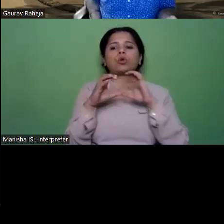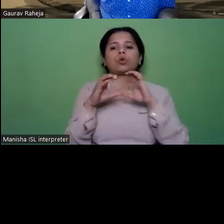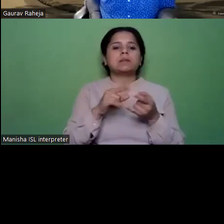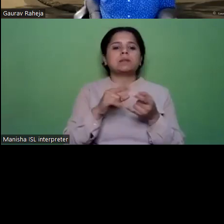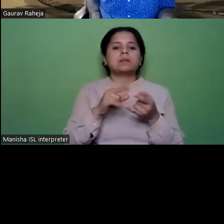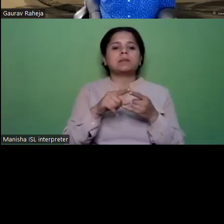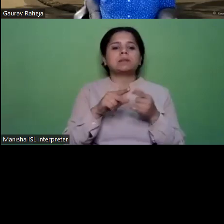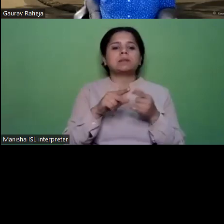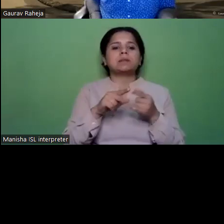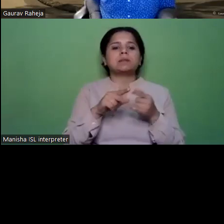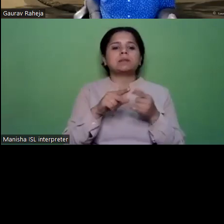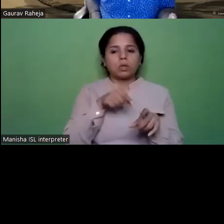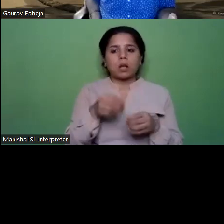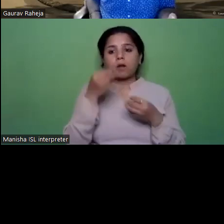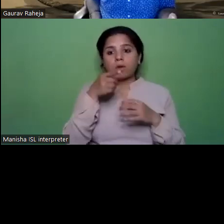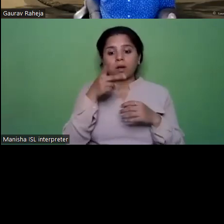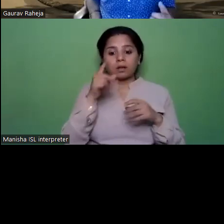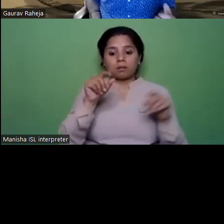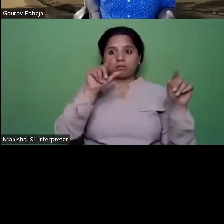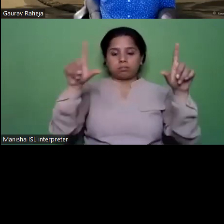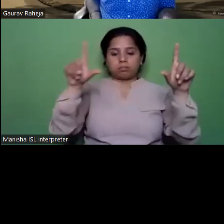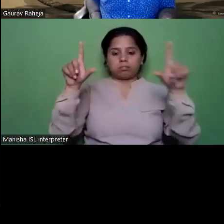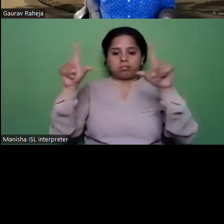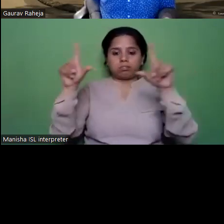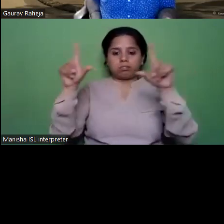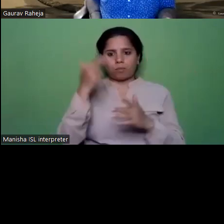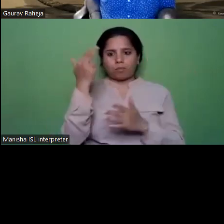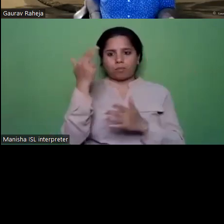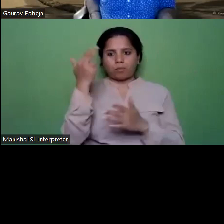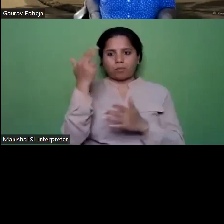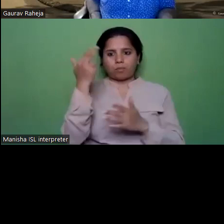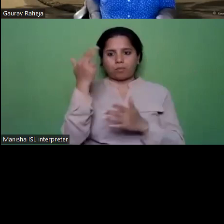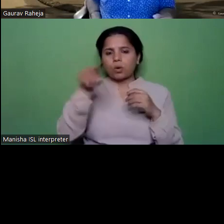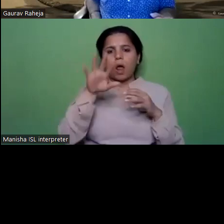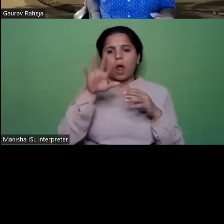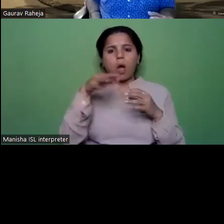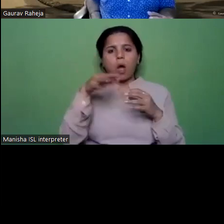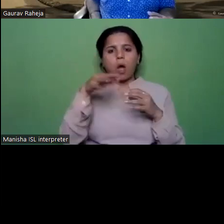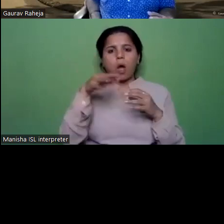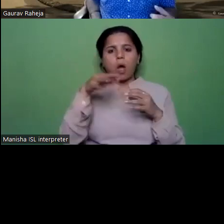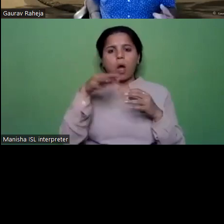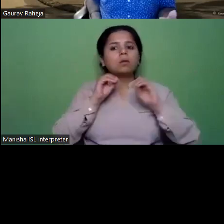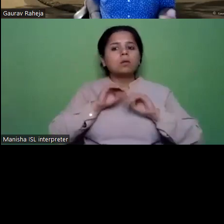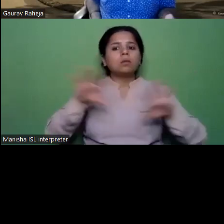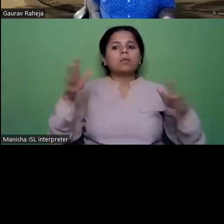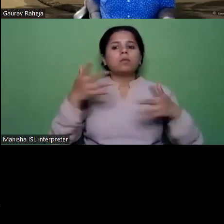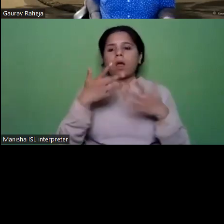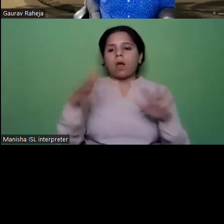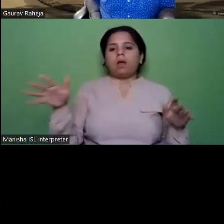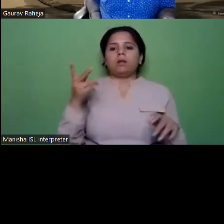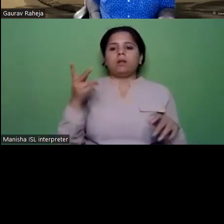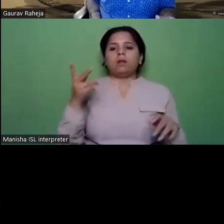information? Look at your signage system. Look at how information is communicated about on any bus